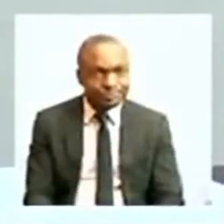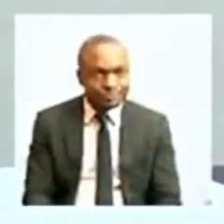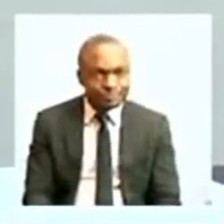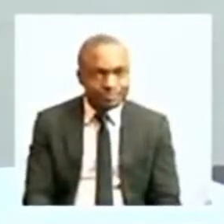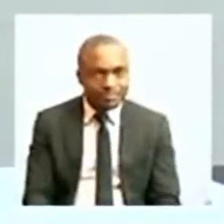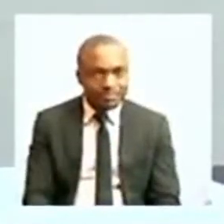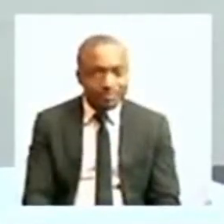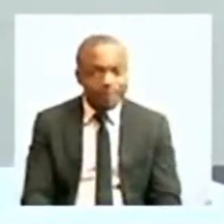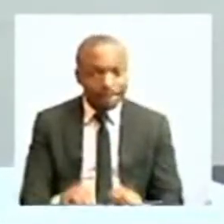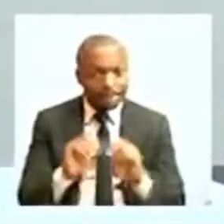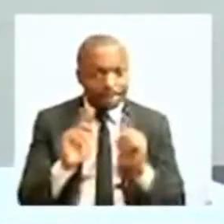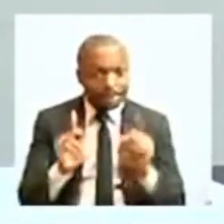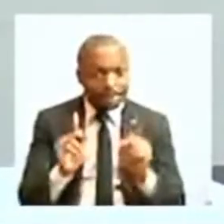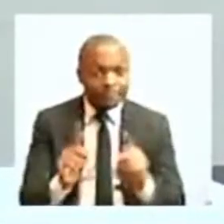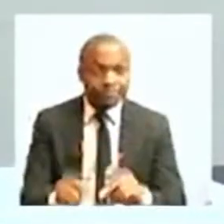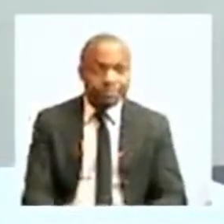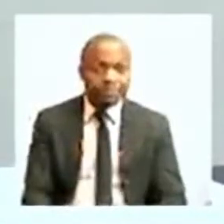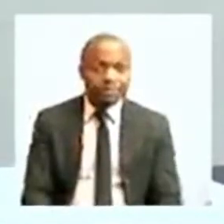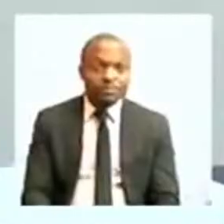Okay.